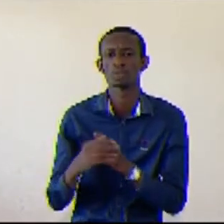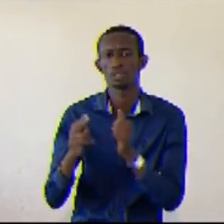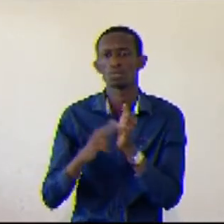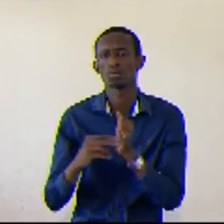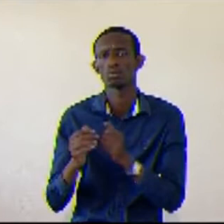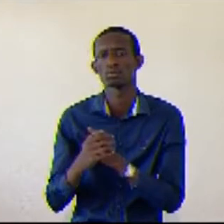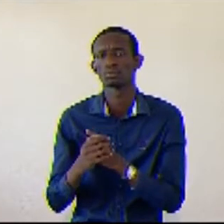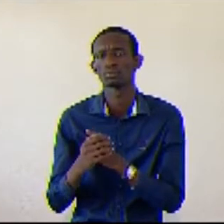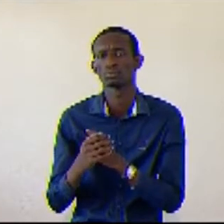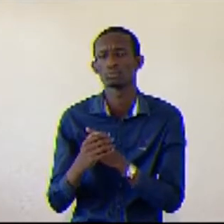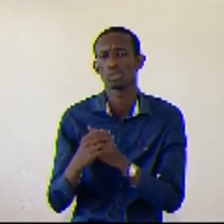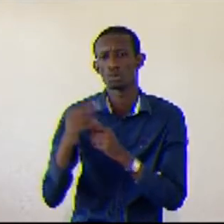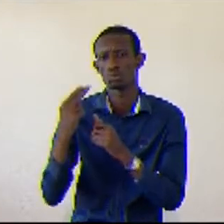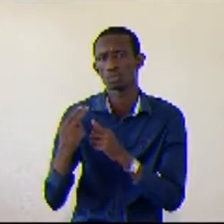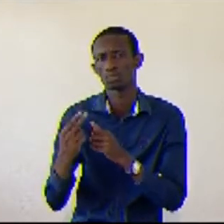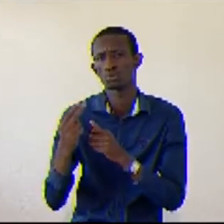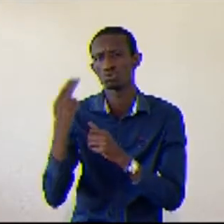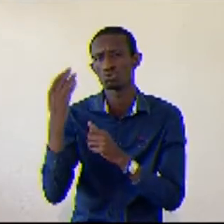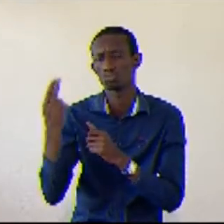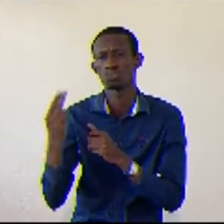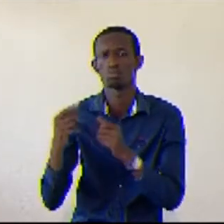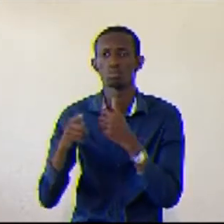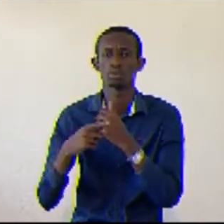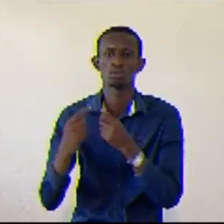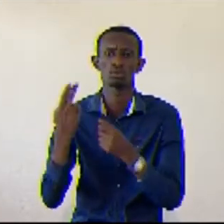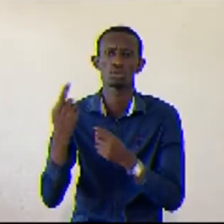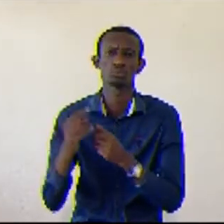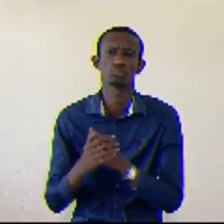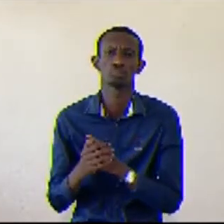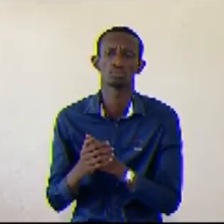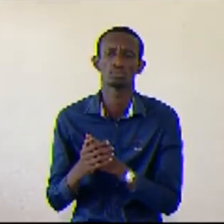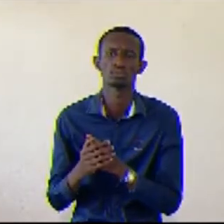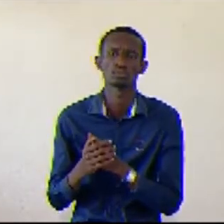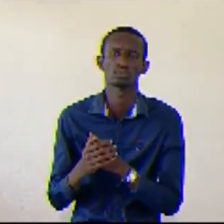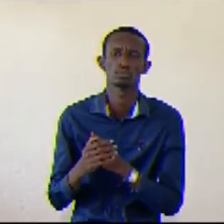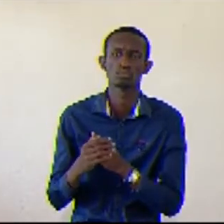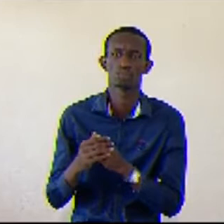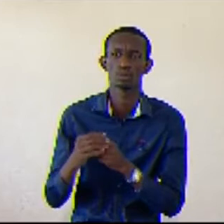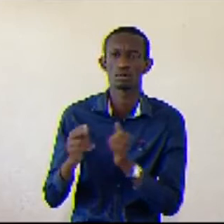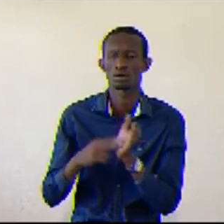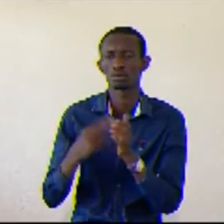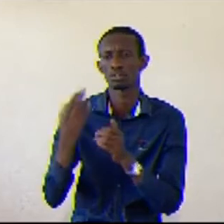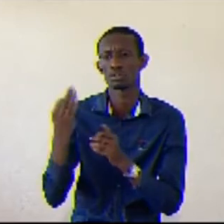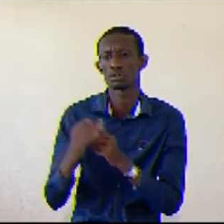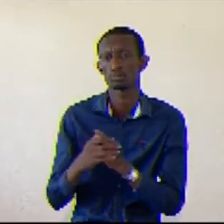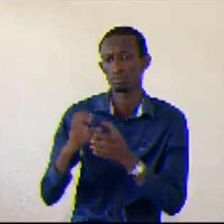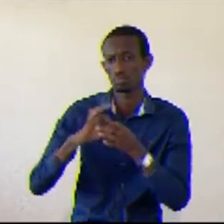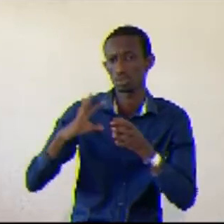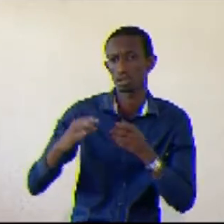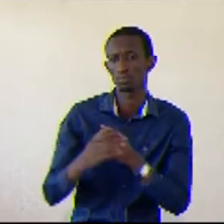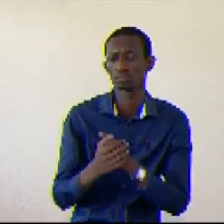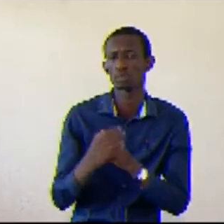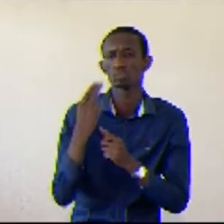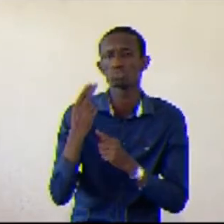alpha is equal to 23 divided by 22. Using your calculator,